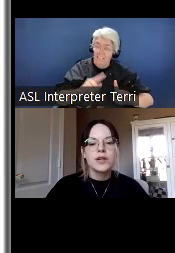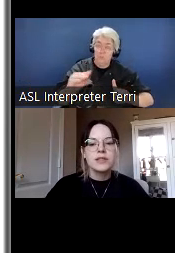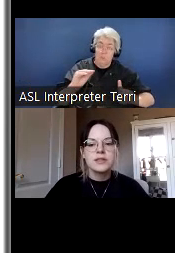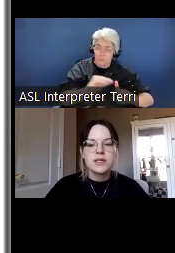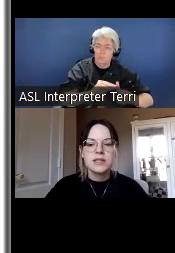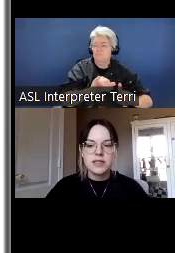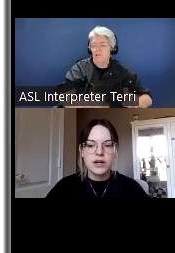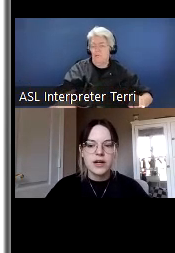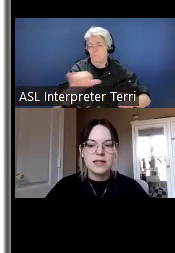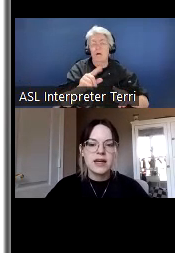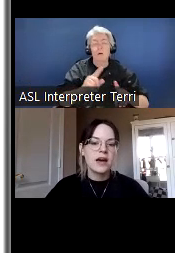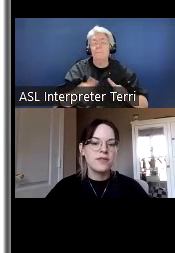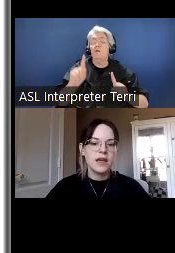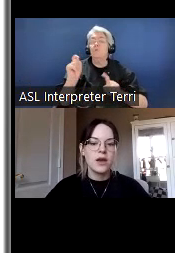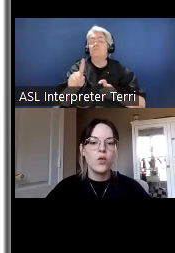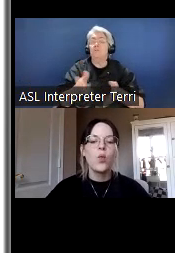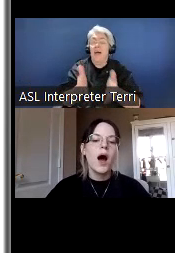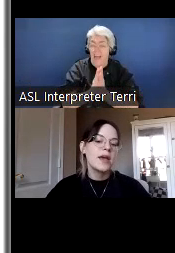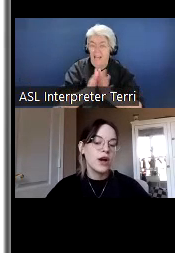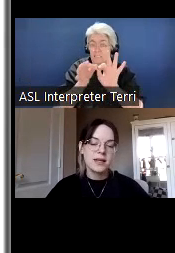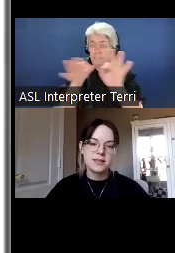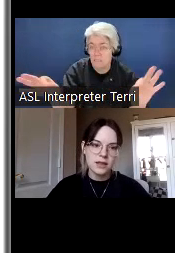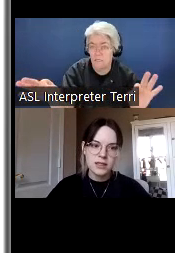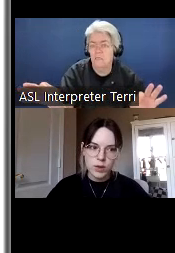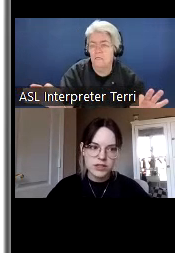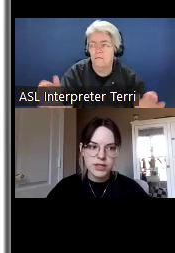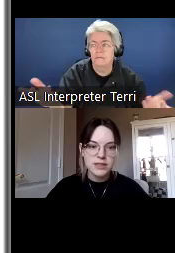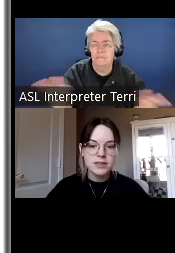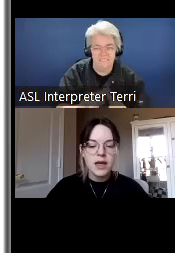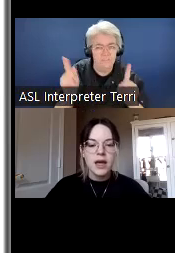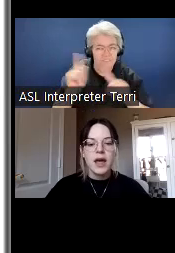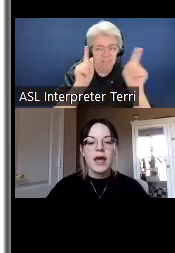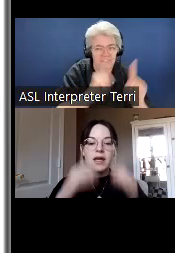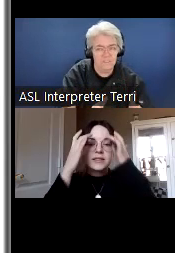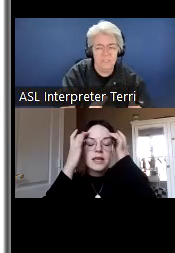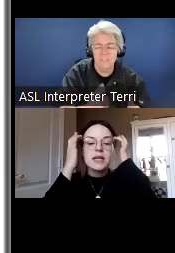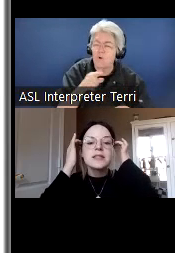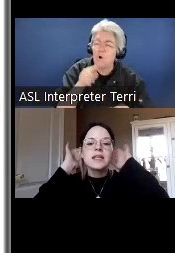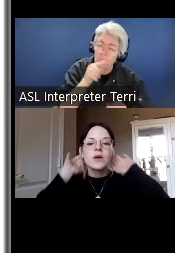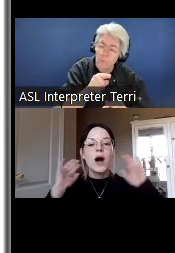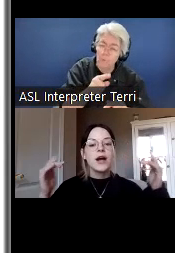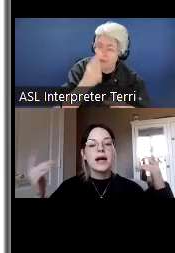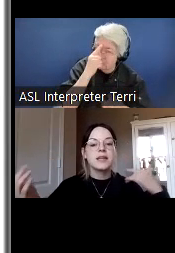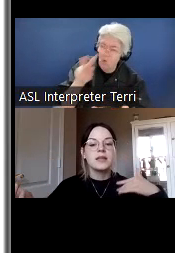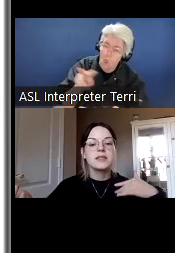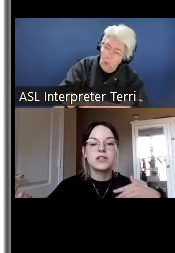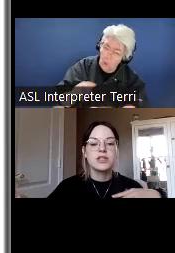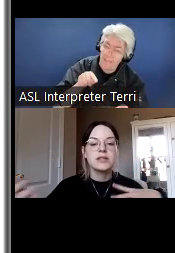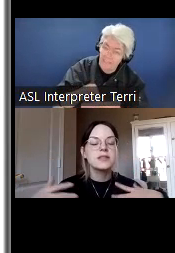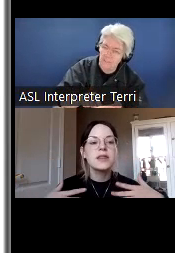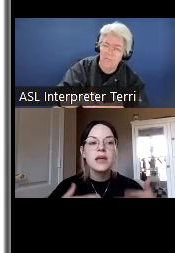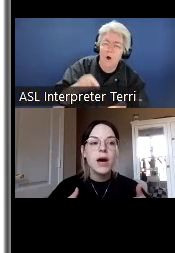it's important to consider as an advocate why you're asking these questions. And in assessing why you're asking